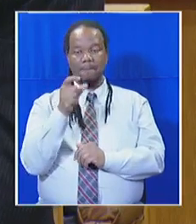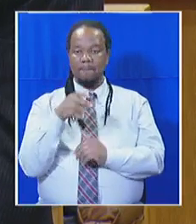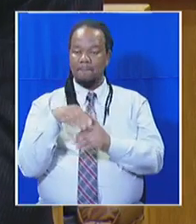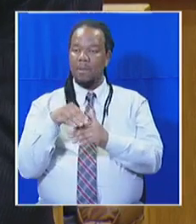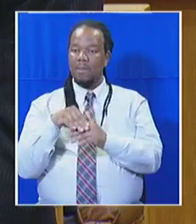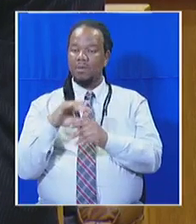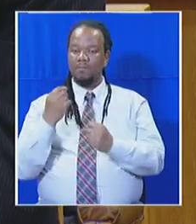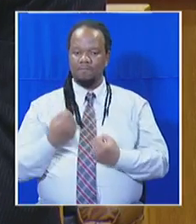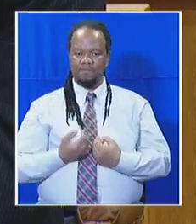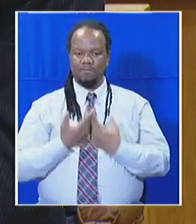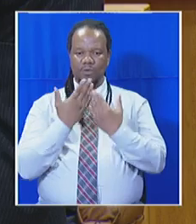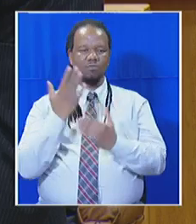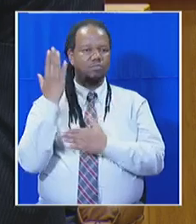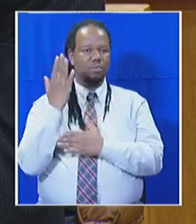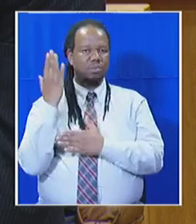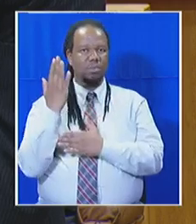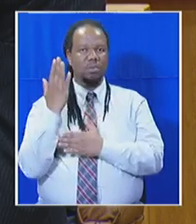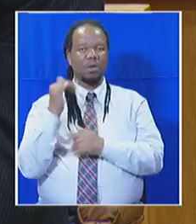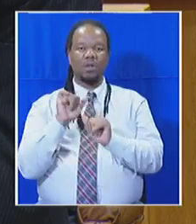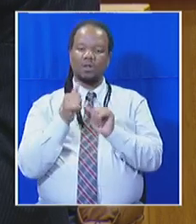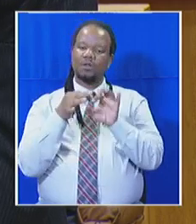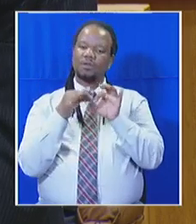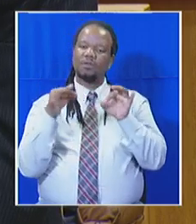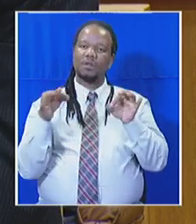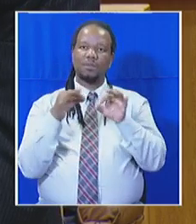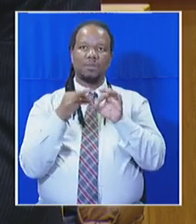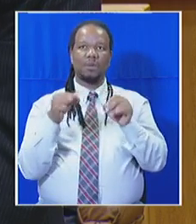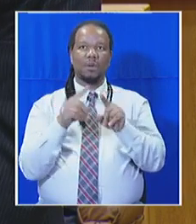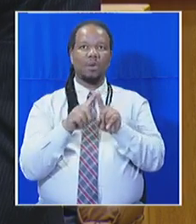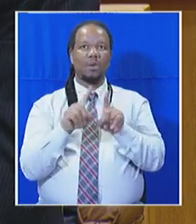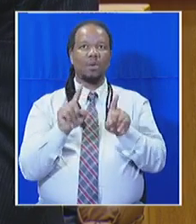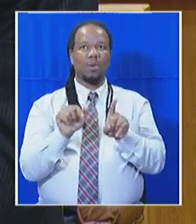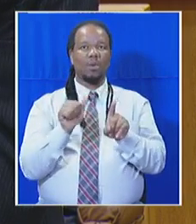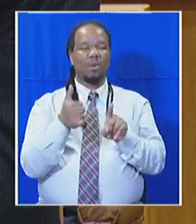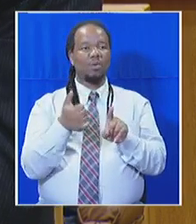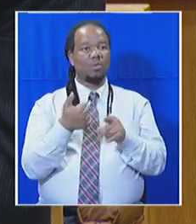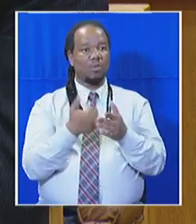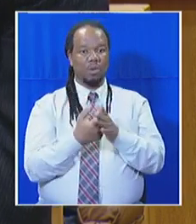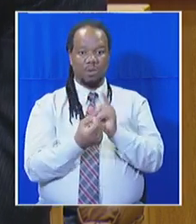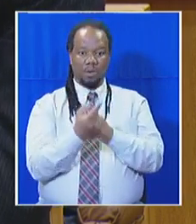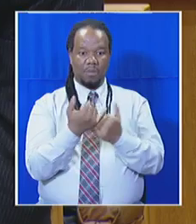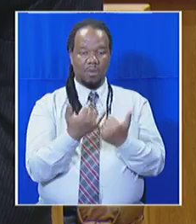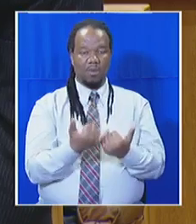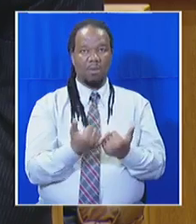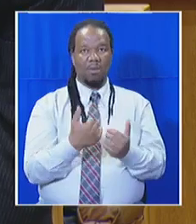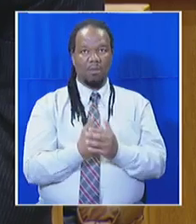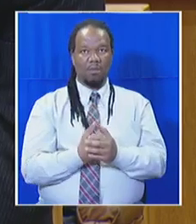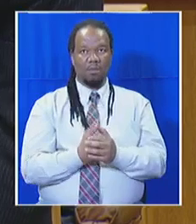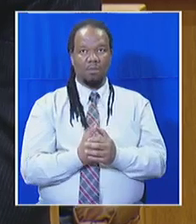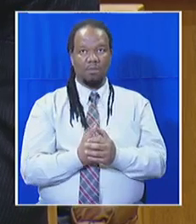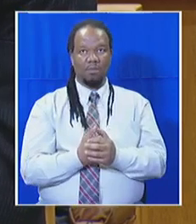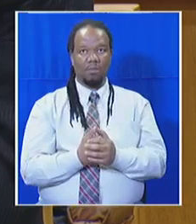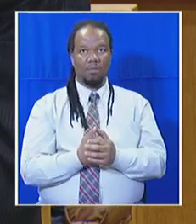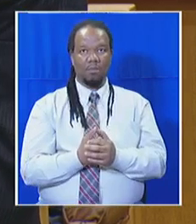House and may make statements and not be subject to the type of inquisition that they are now. However, I would, and they